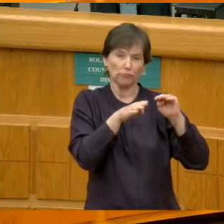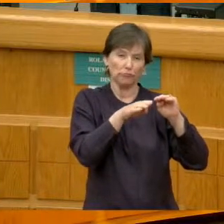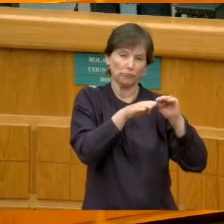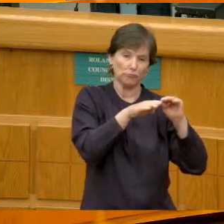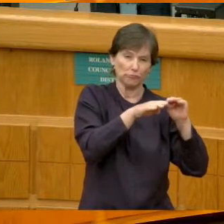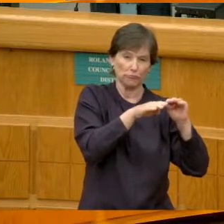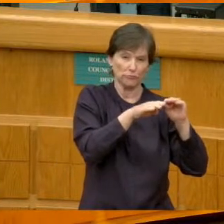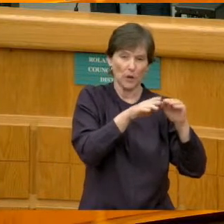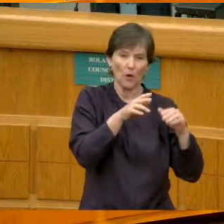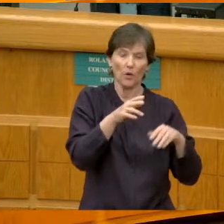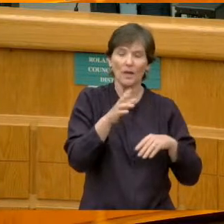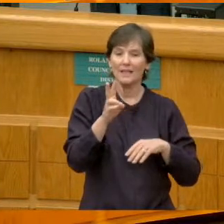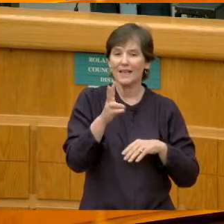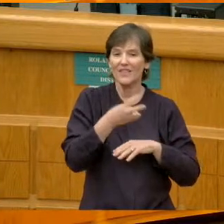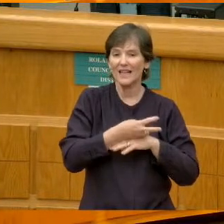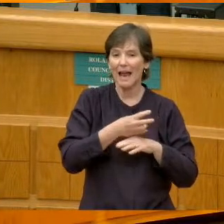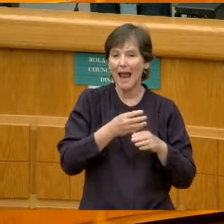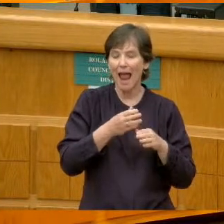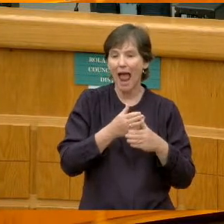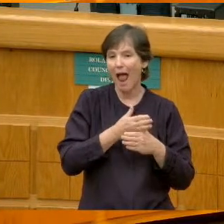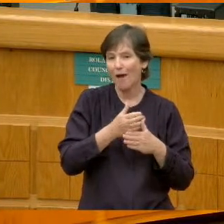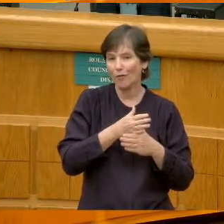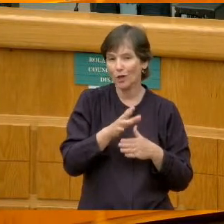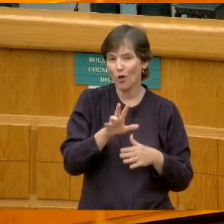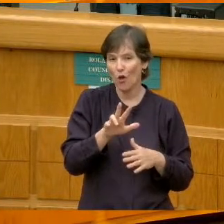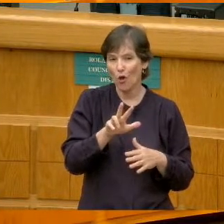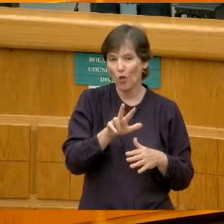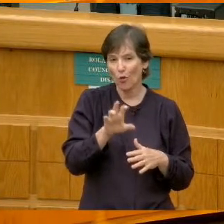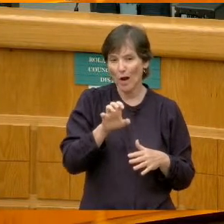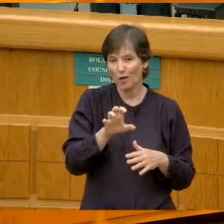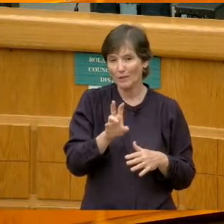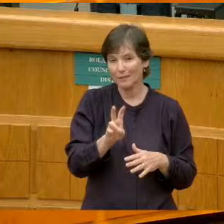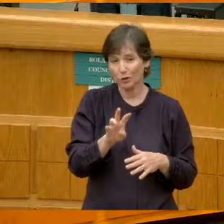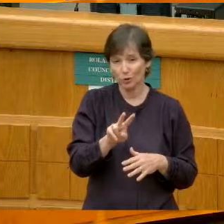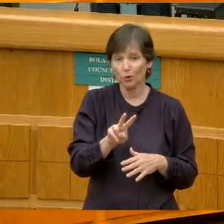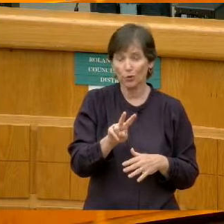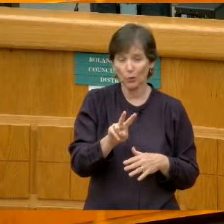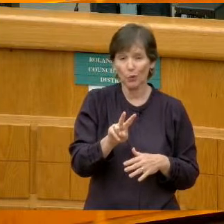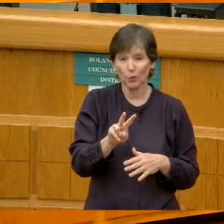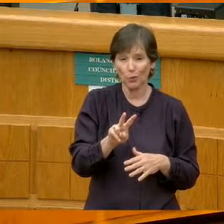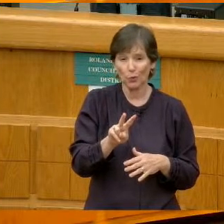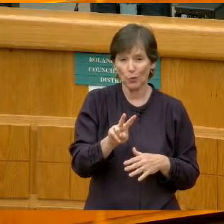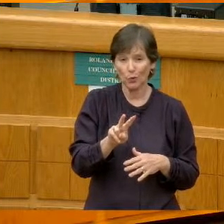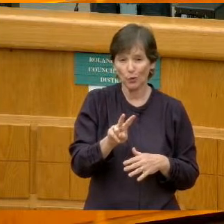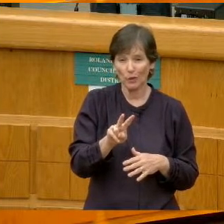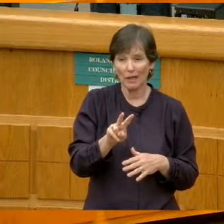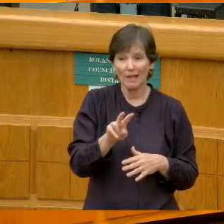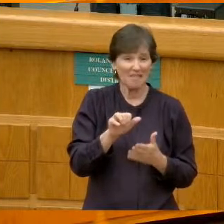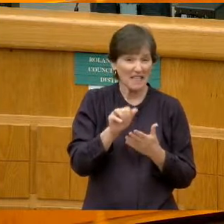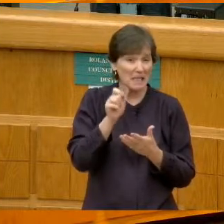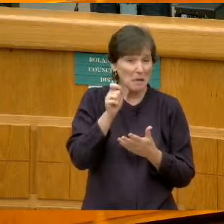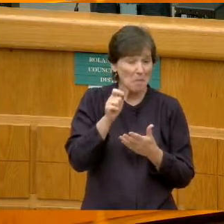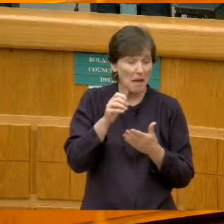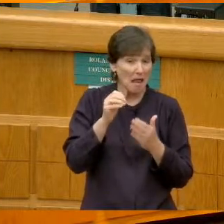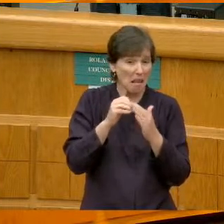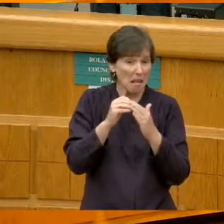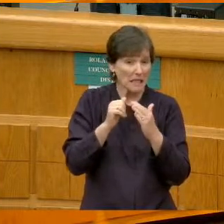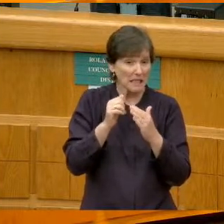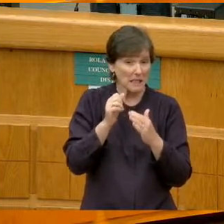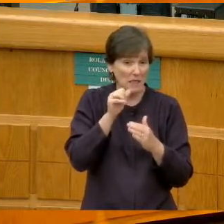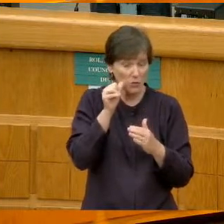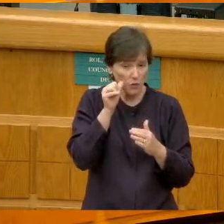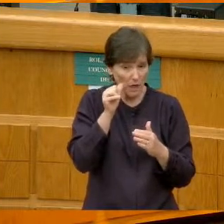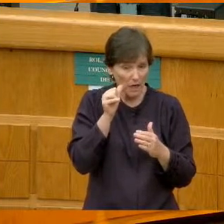372 new cases every day. That's the 7-day average. It's a couple of cases less than yesterday, but still, it's way too